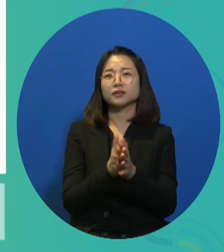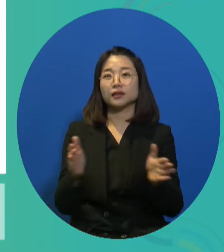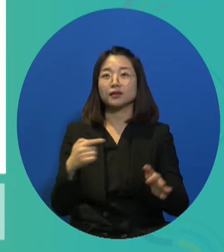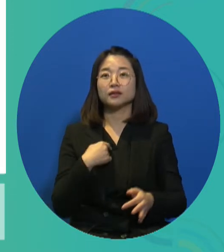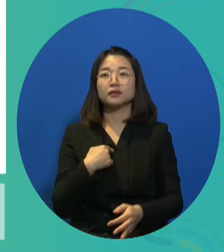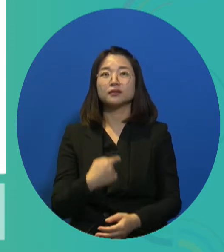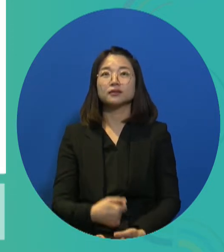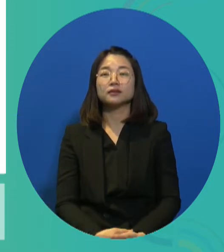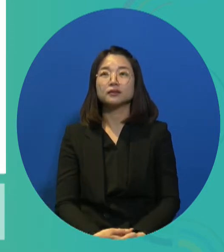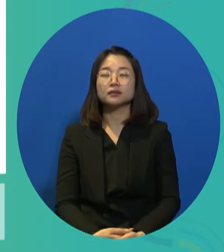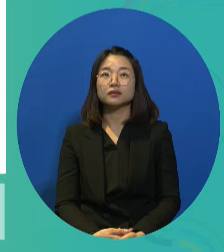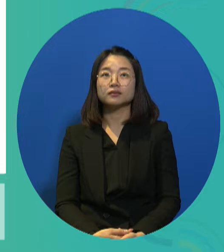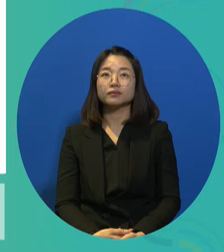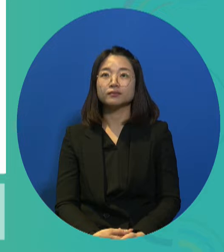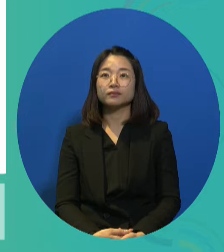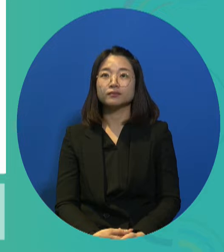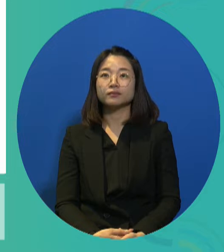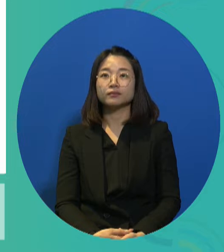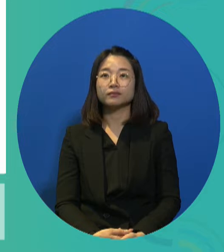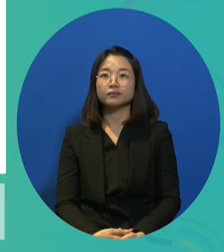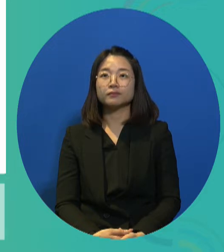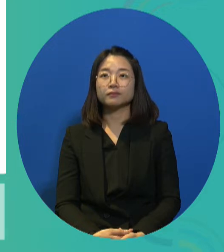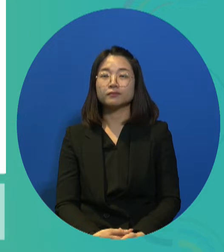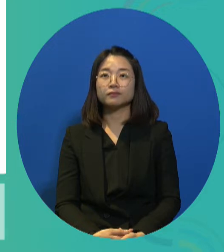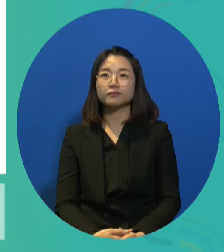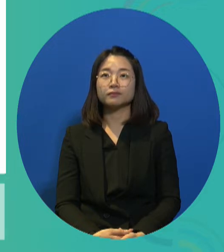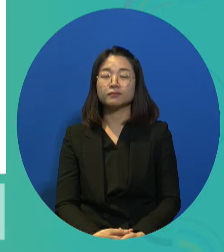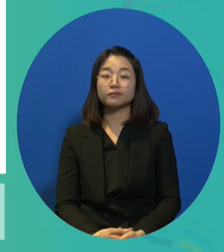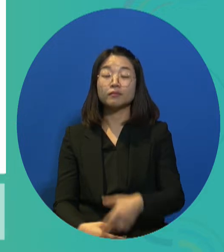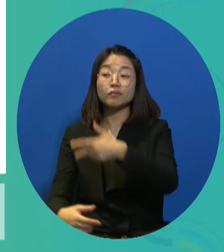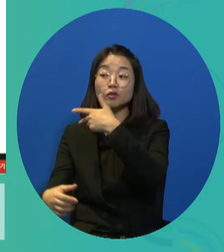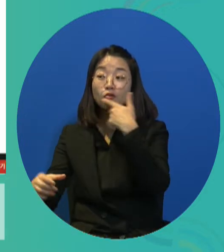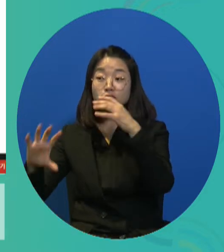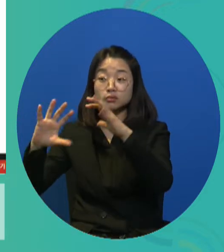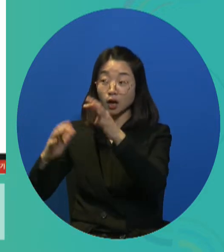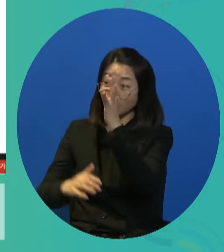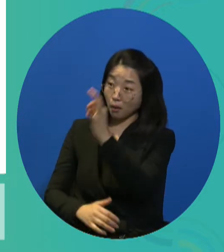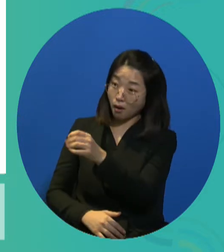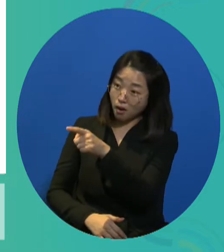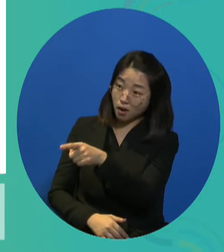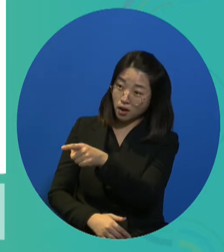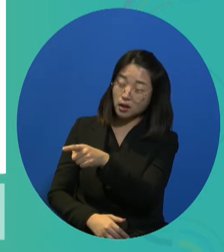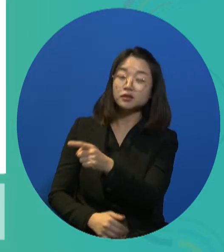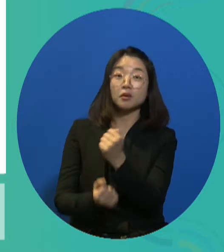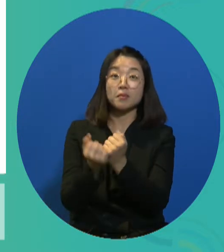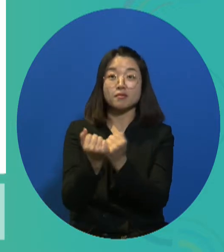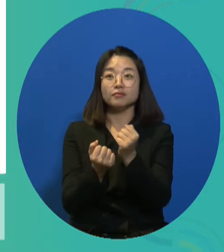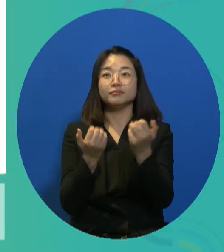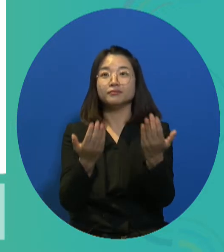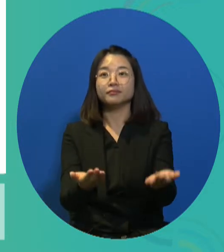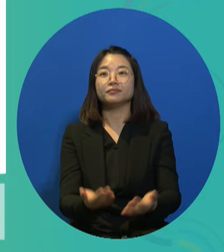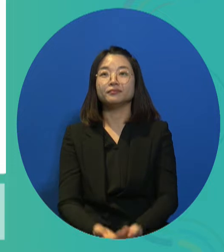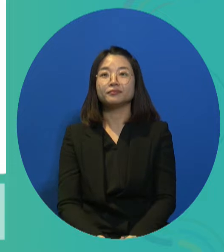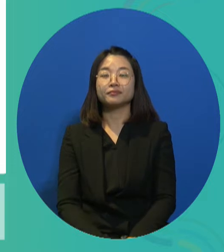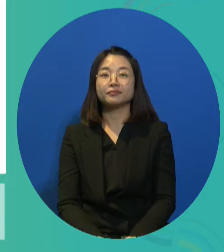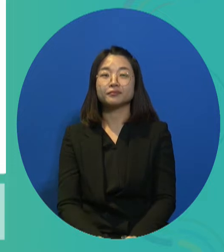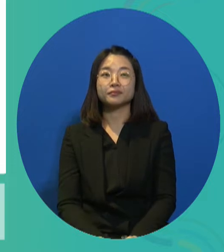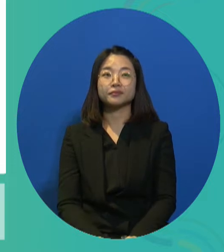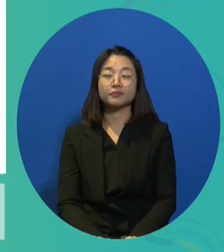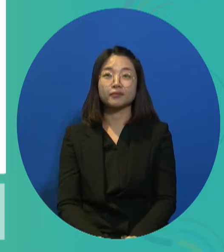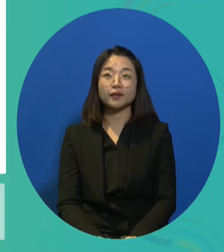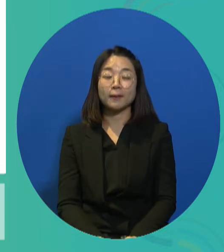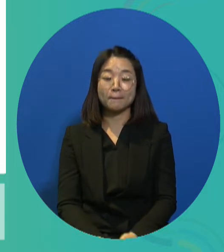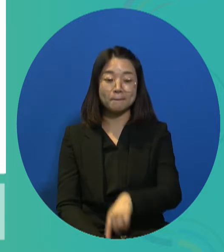So in Britain, to give the context of where we're at regarding deinstitutionalisation, so since